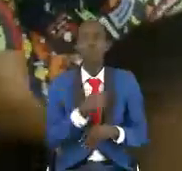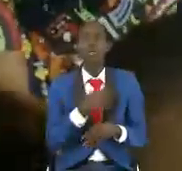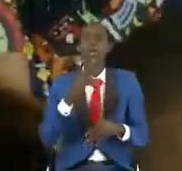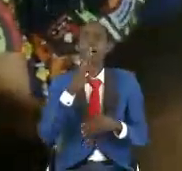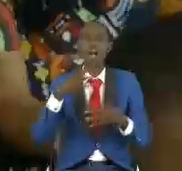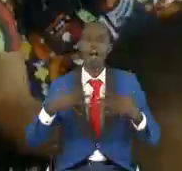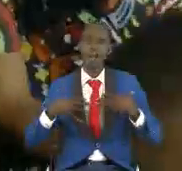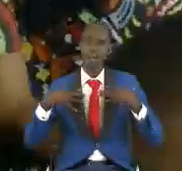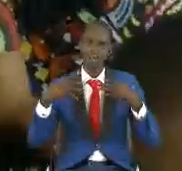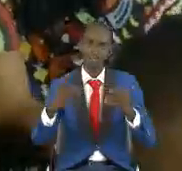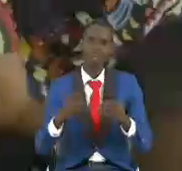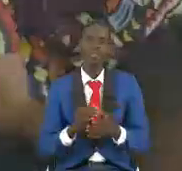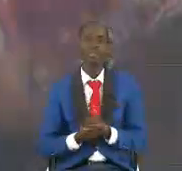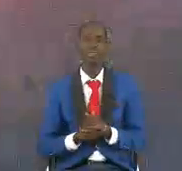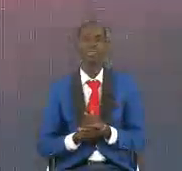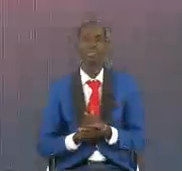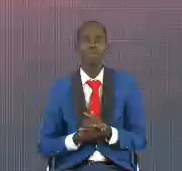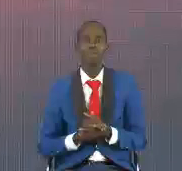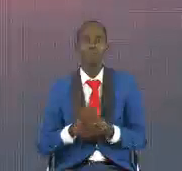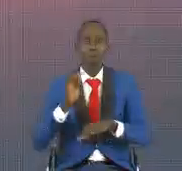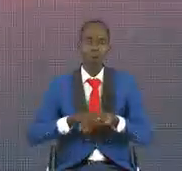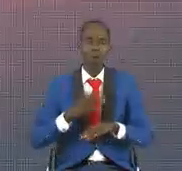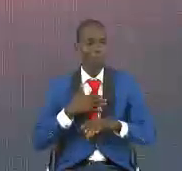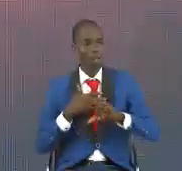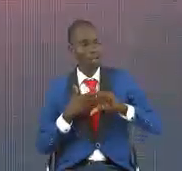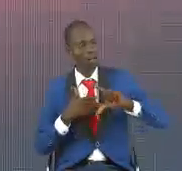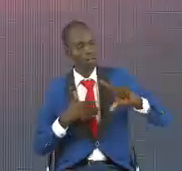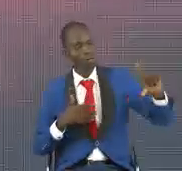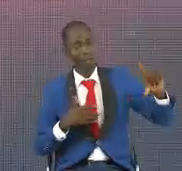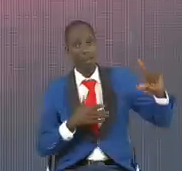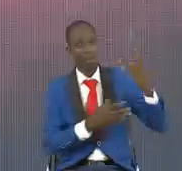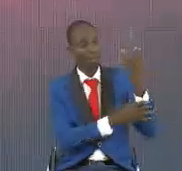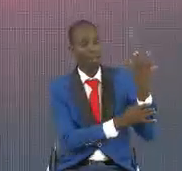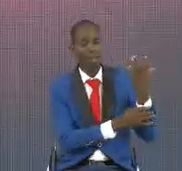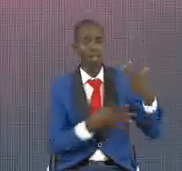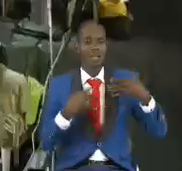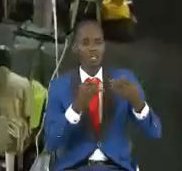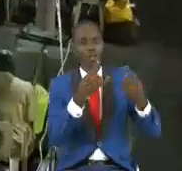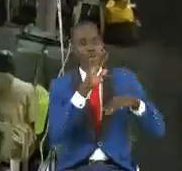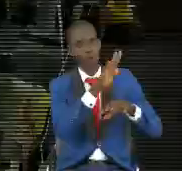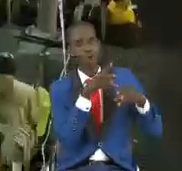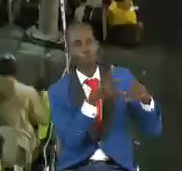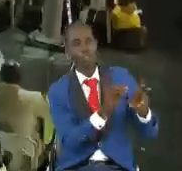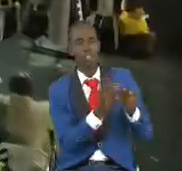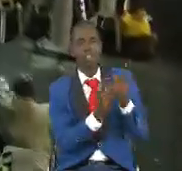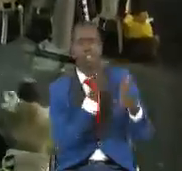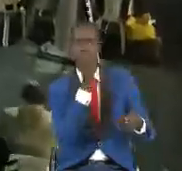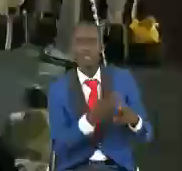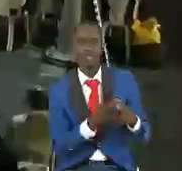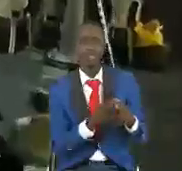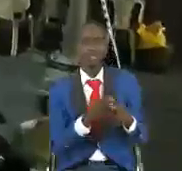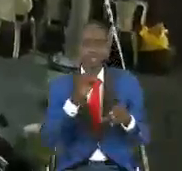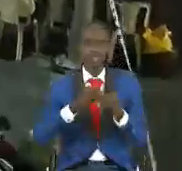healed. On my left hand side there, healing coming your way. In front of